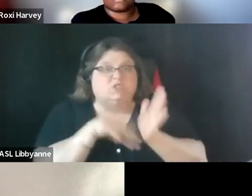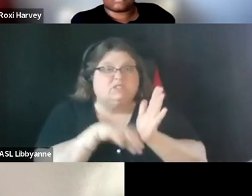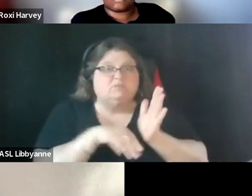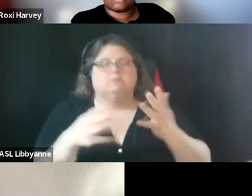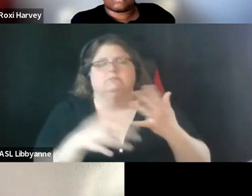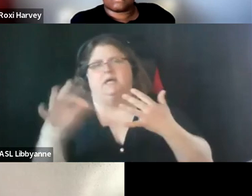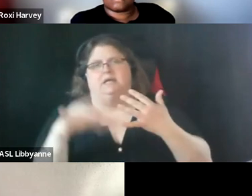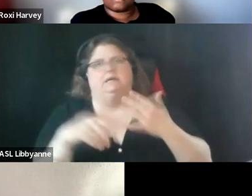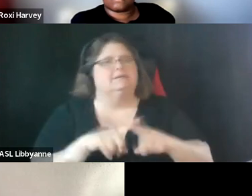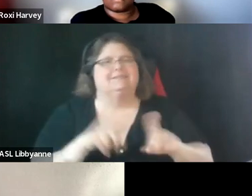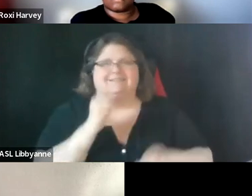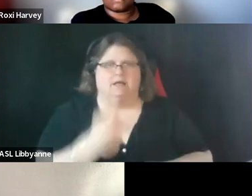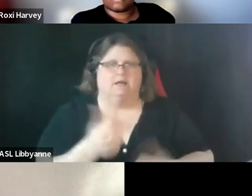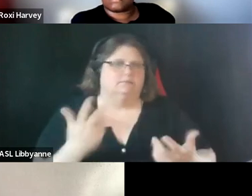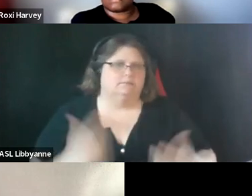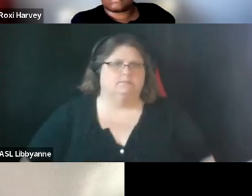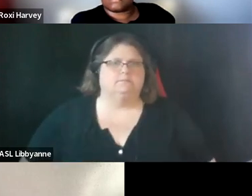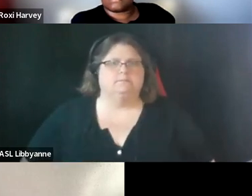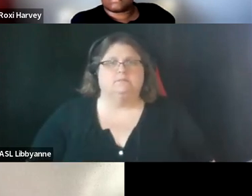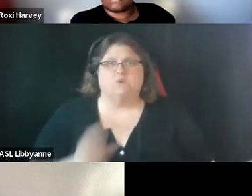i don't i don't know if others feel the same way